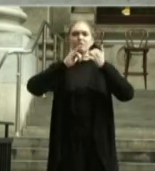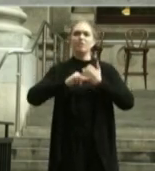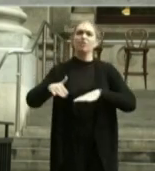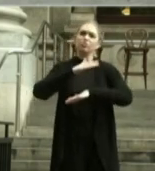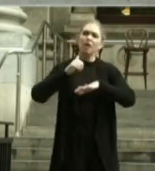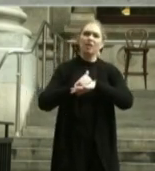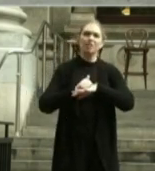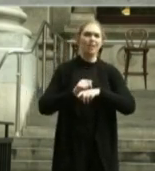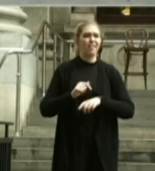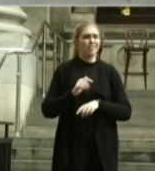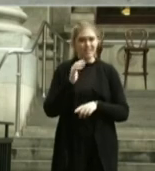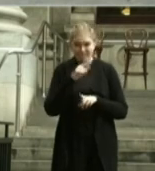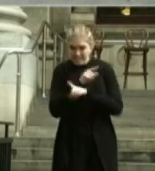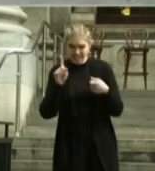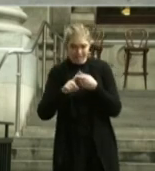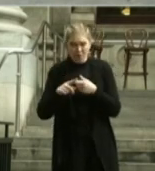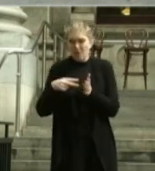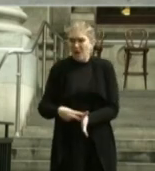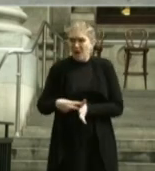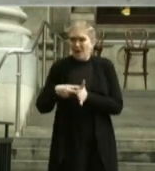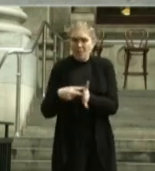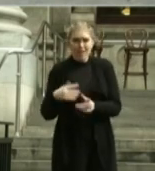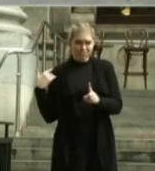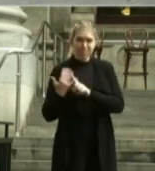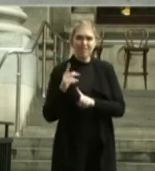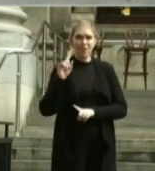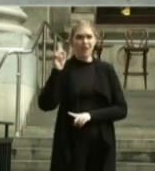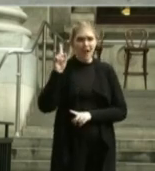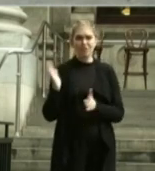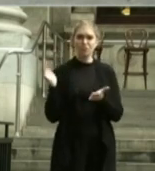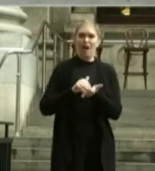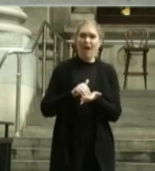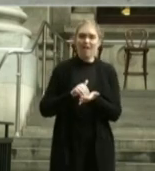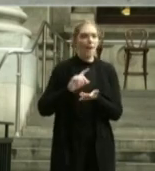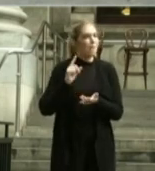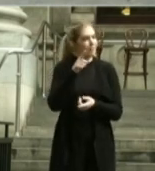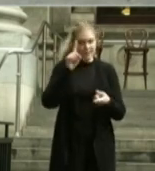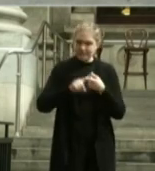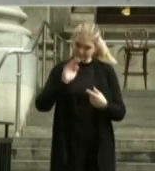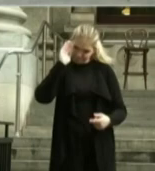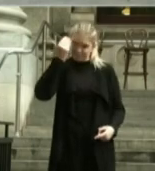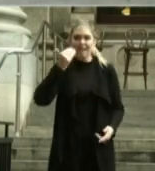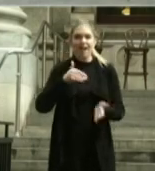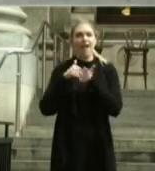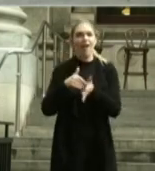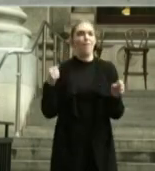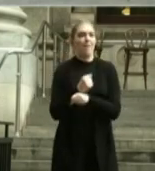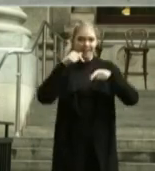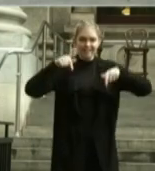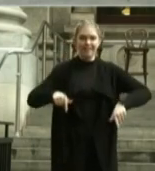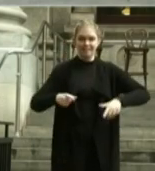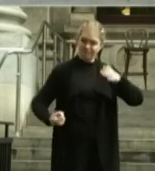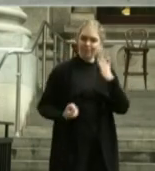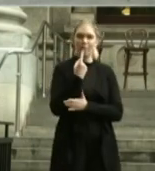who, despite waiting so long for this moment to arrive, are still so ready to help make it matter.